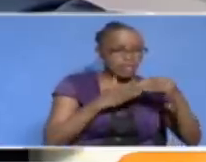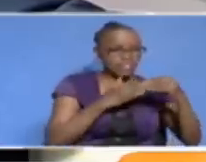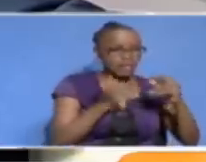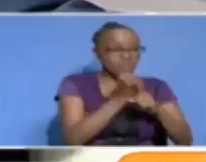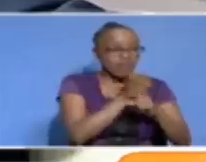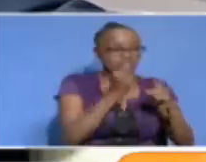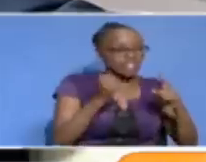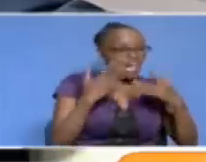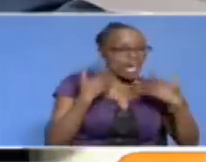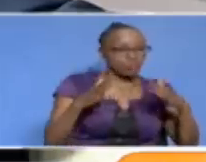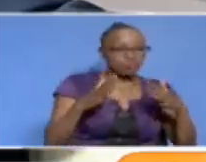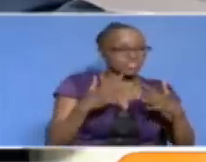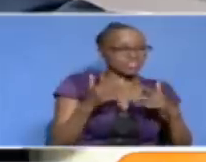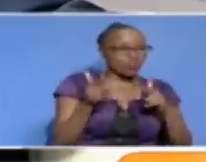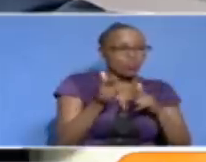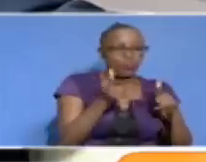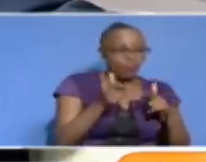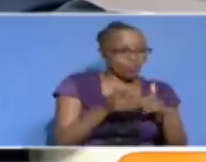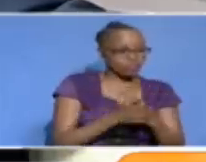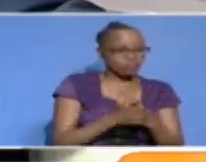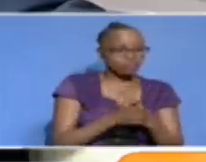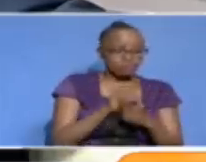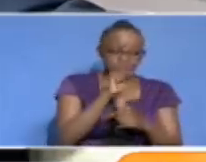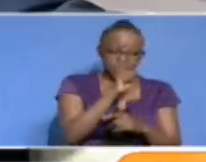fighting a losing battle. Yeah?